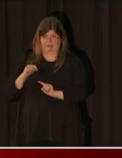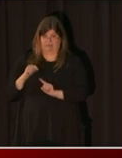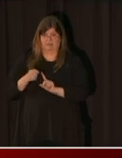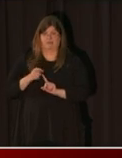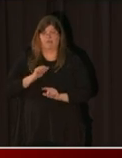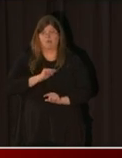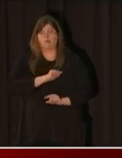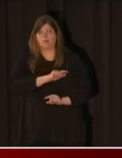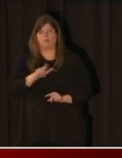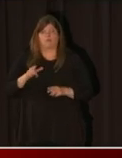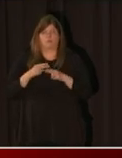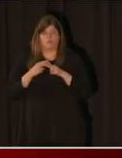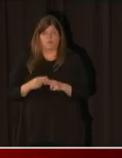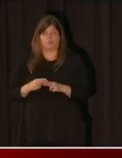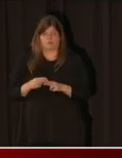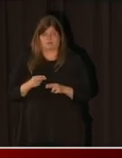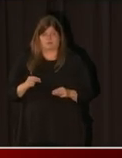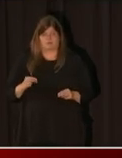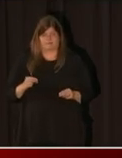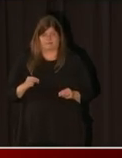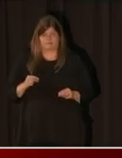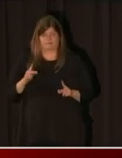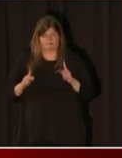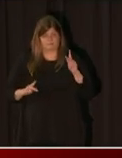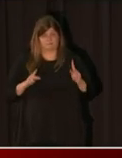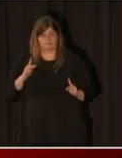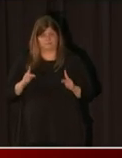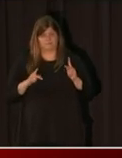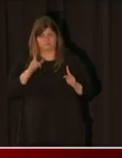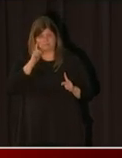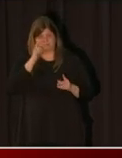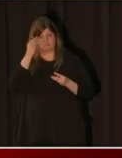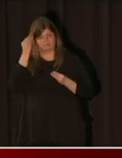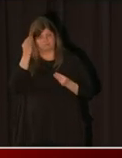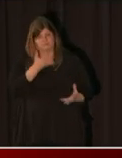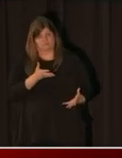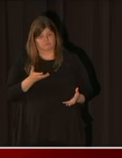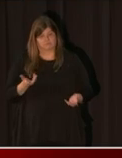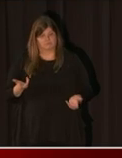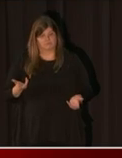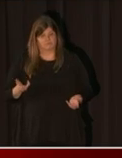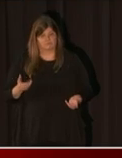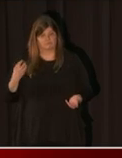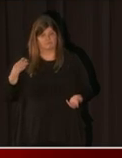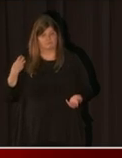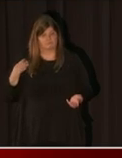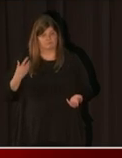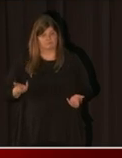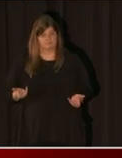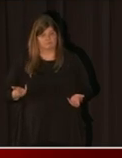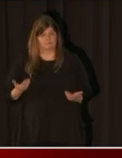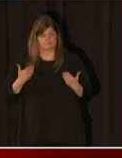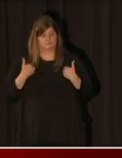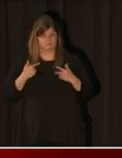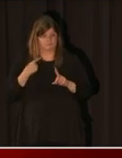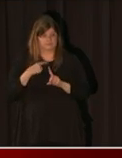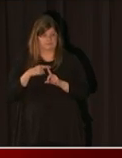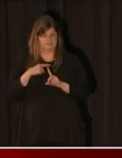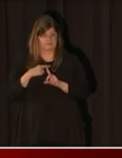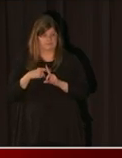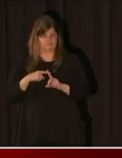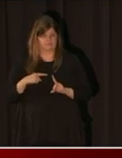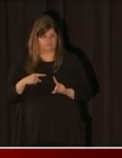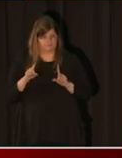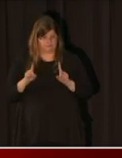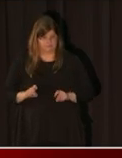who notified the department that they've tested positive thus far. So wondering, are